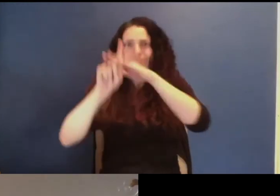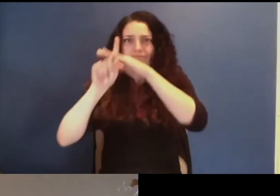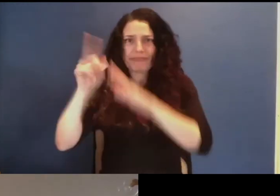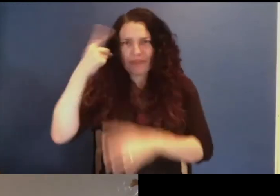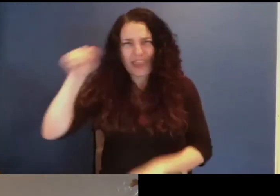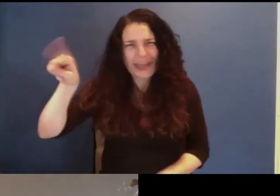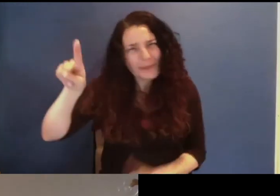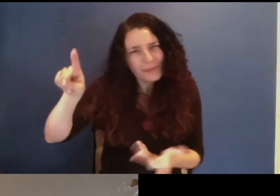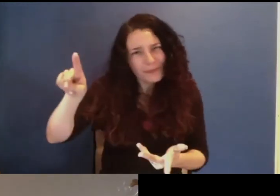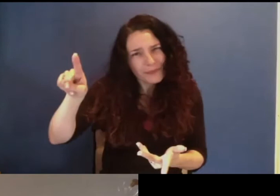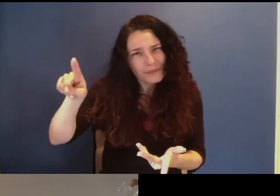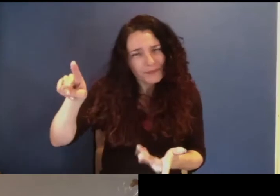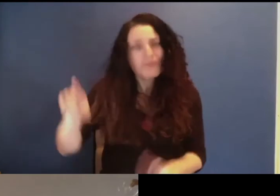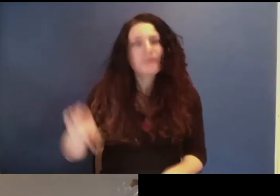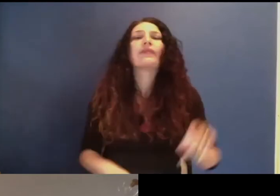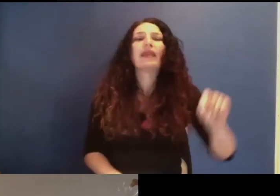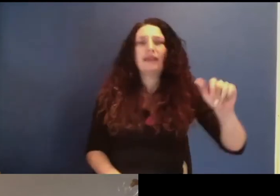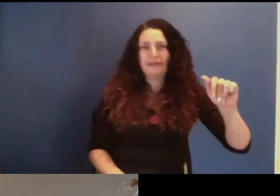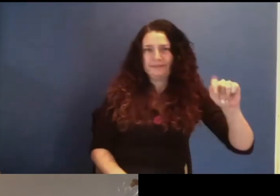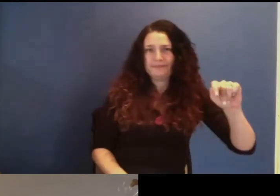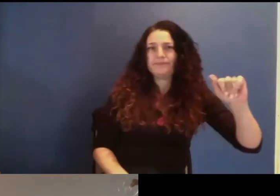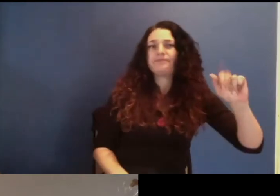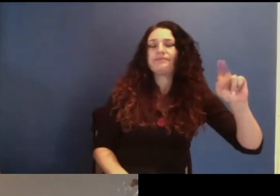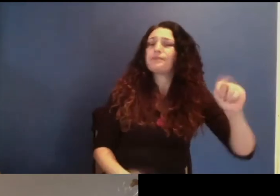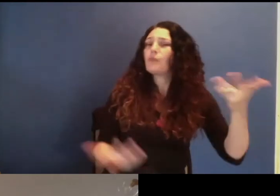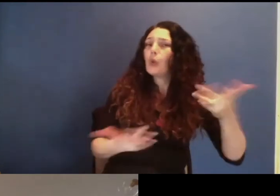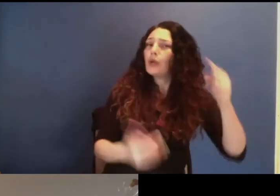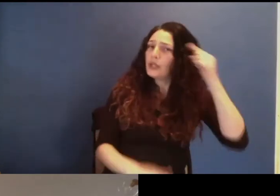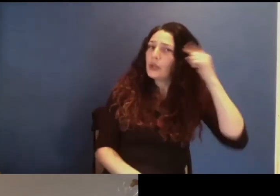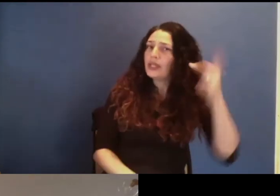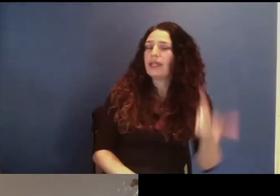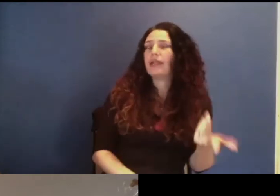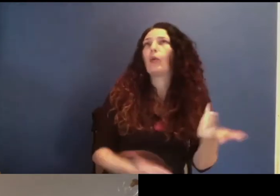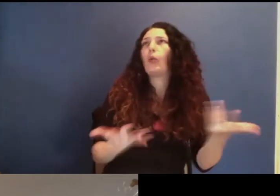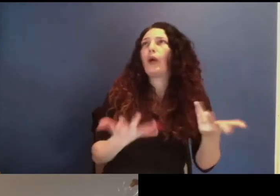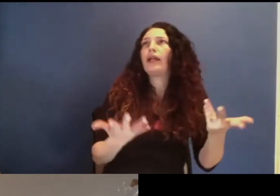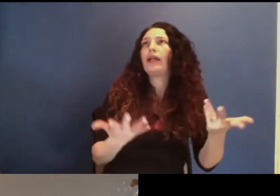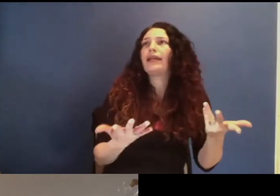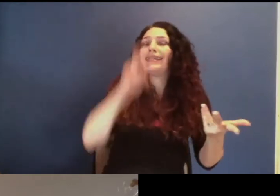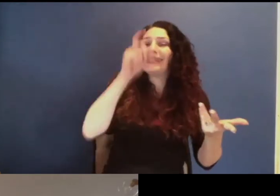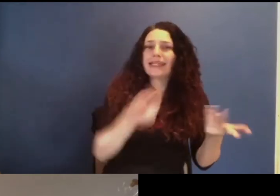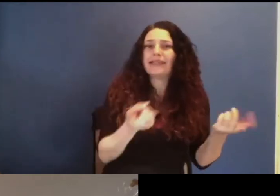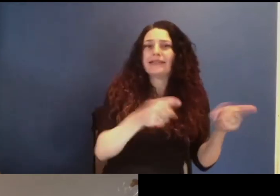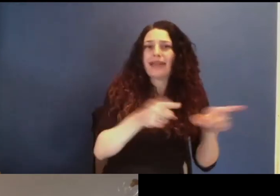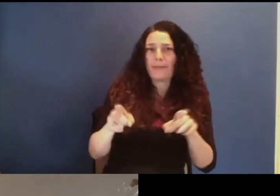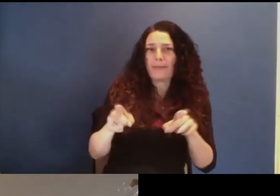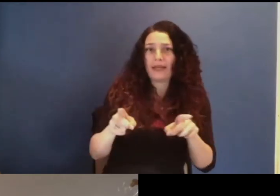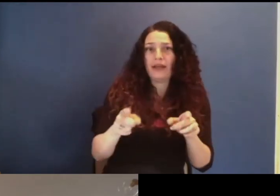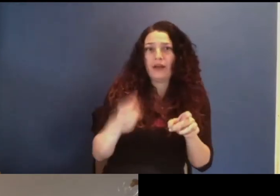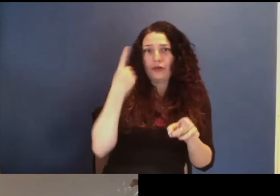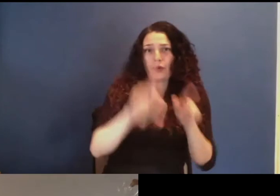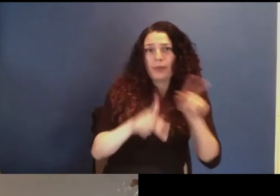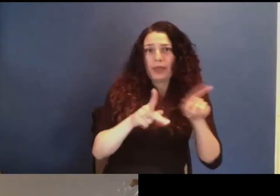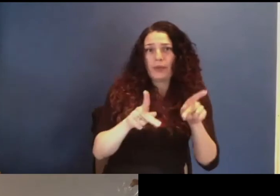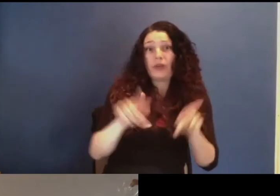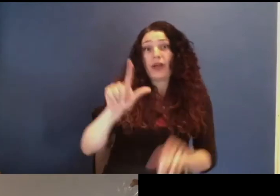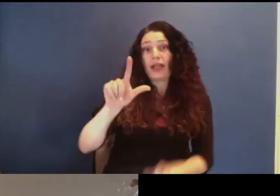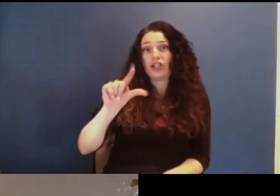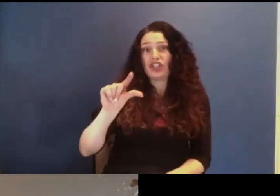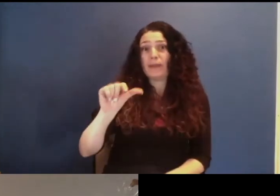you think needs to be done to ensure that people who are LGBTQ plus with disabilities feel part of both